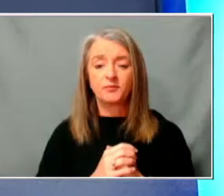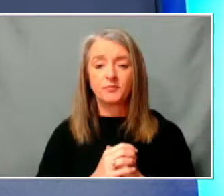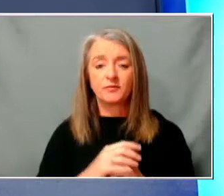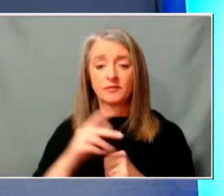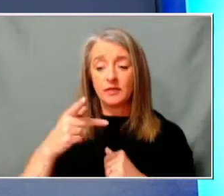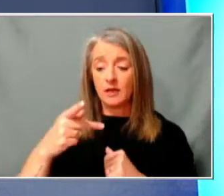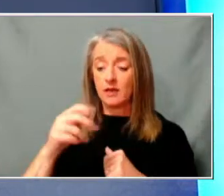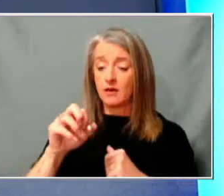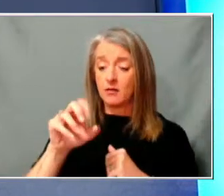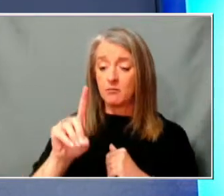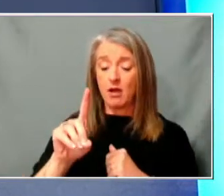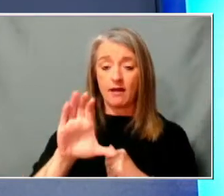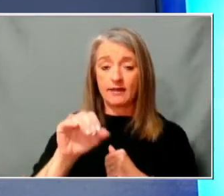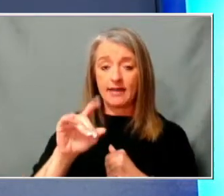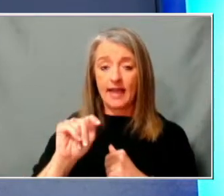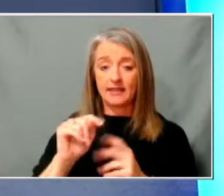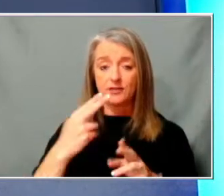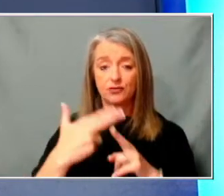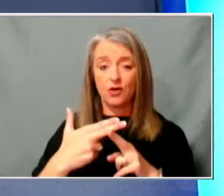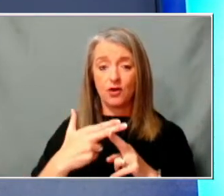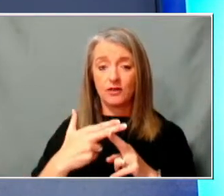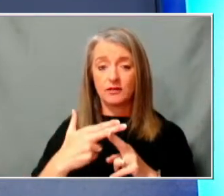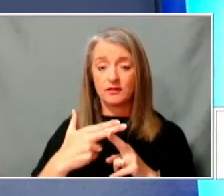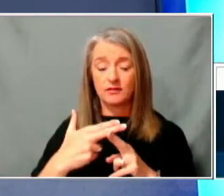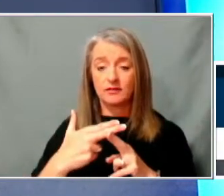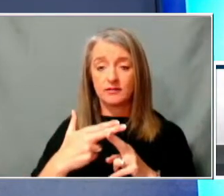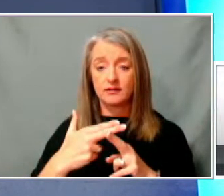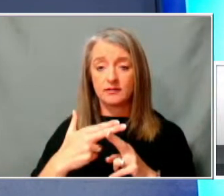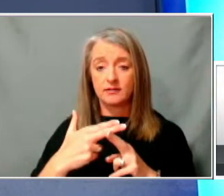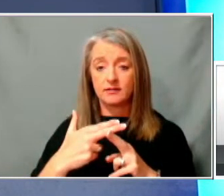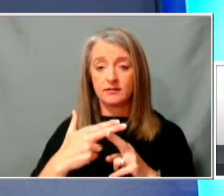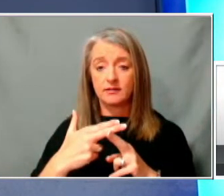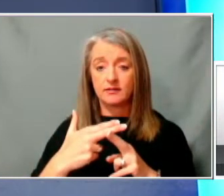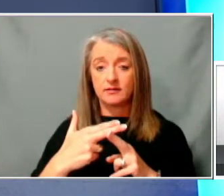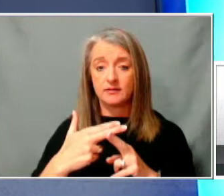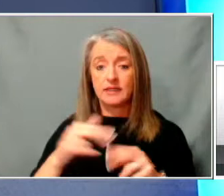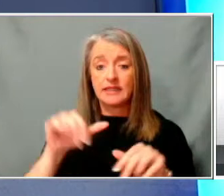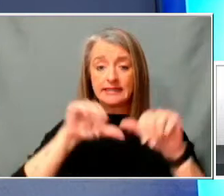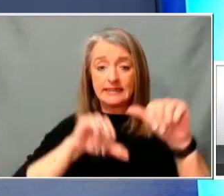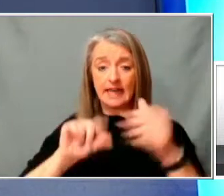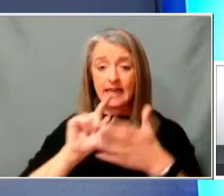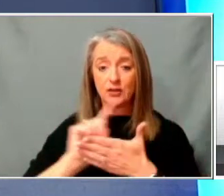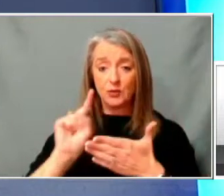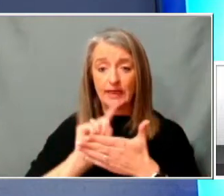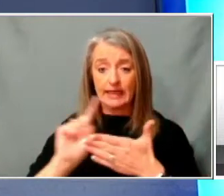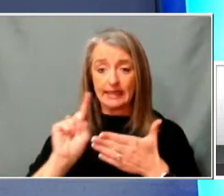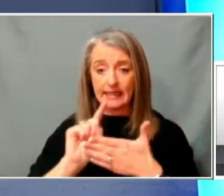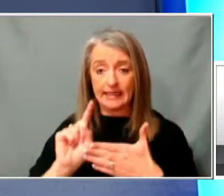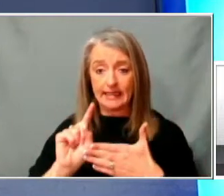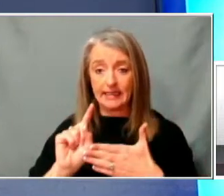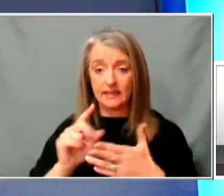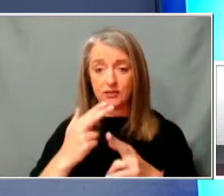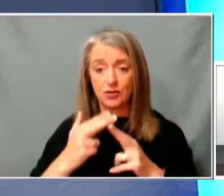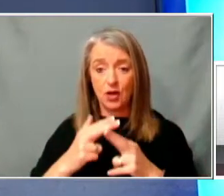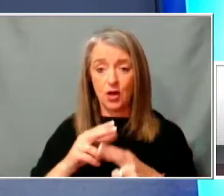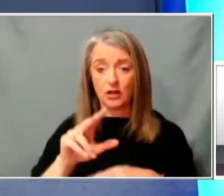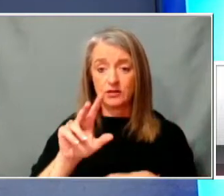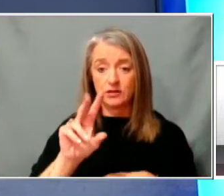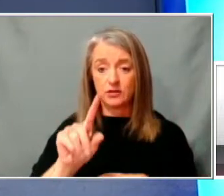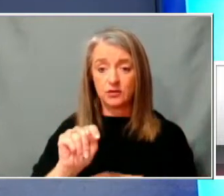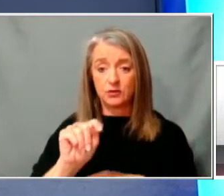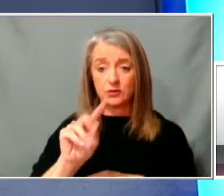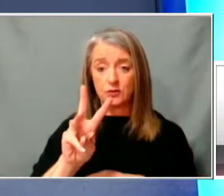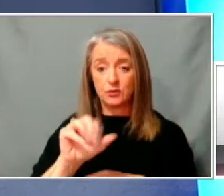called Science Weekly series Yeah. that forecasted the twindemic that we've been talking about of the coming of flu and COVID at the